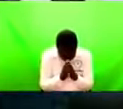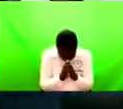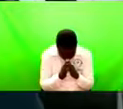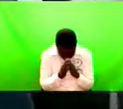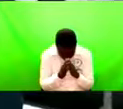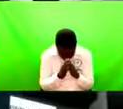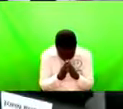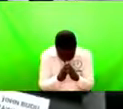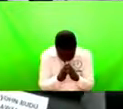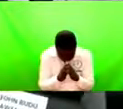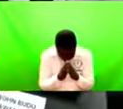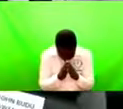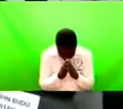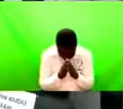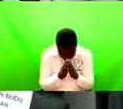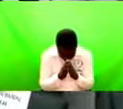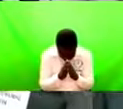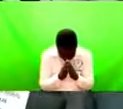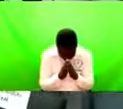andali kata.